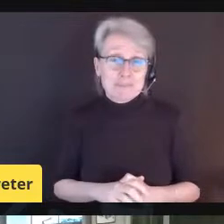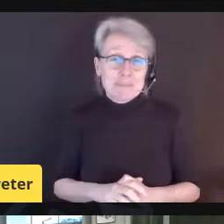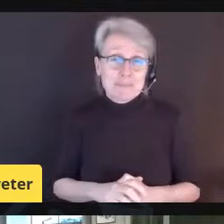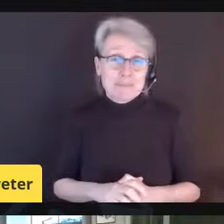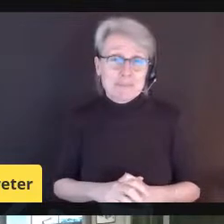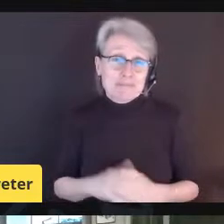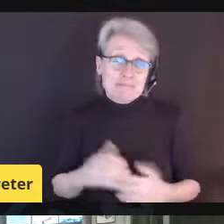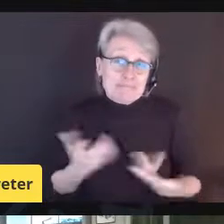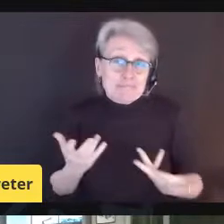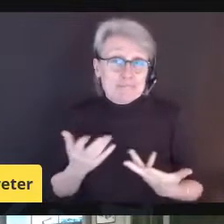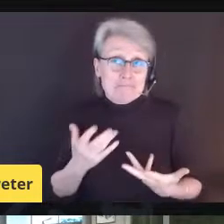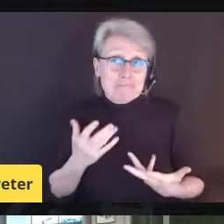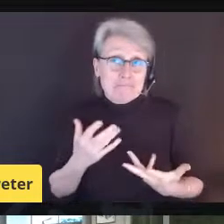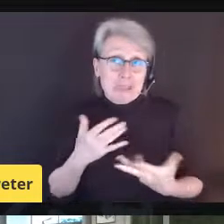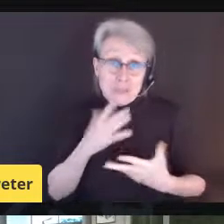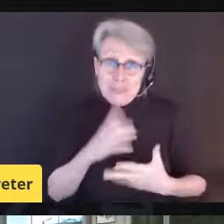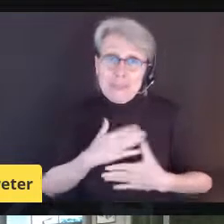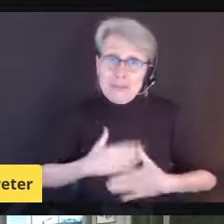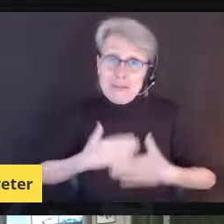I love fieldwork.